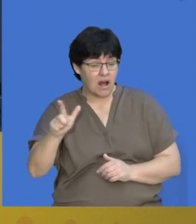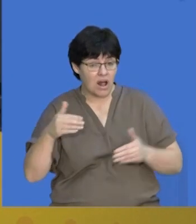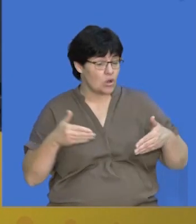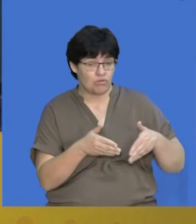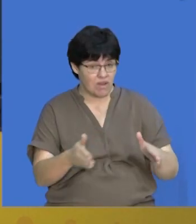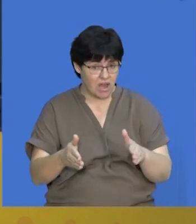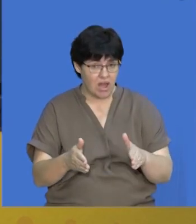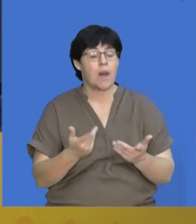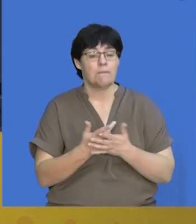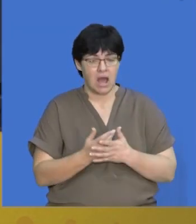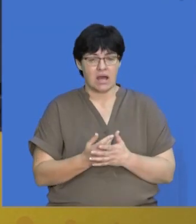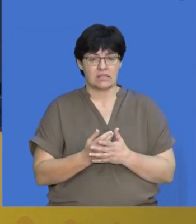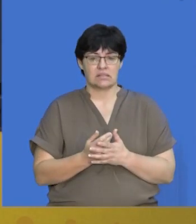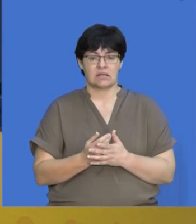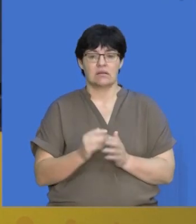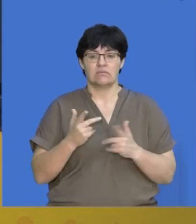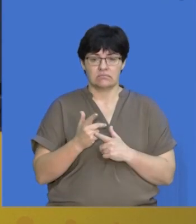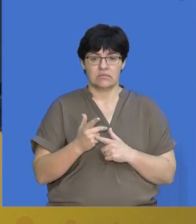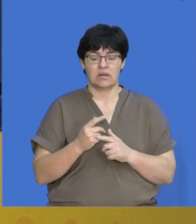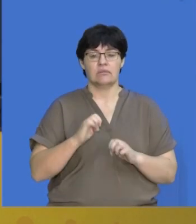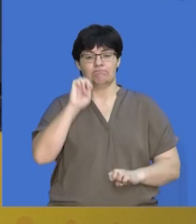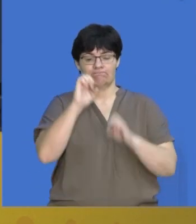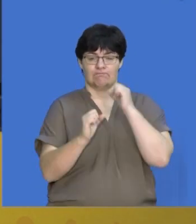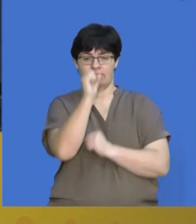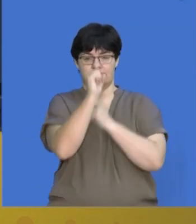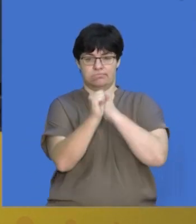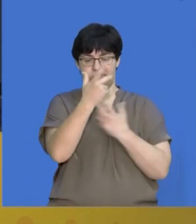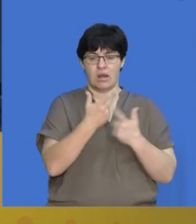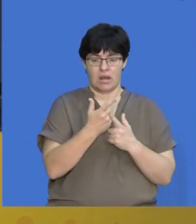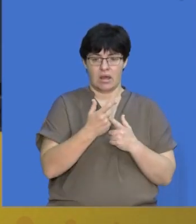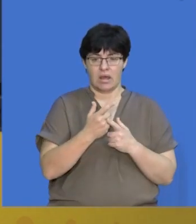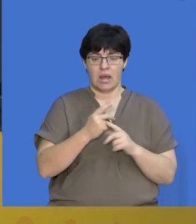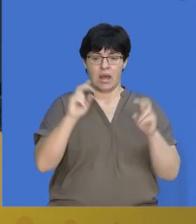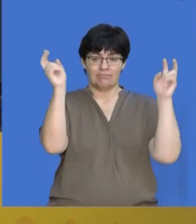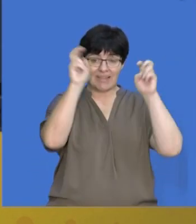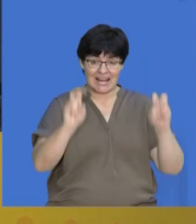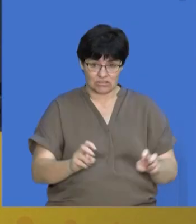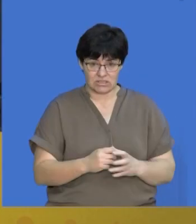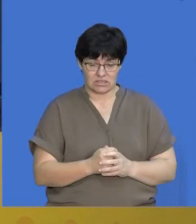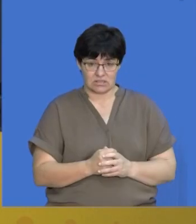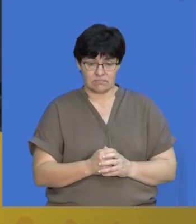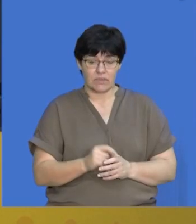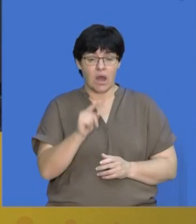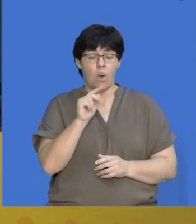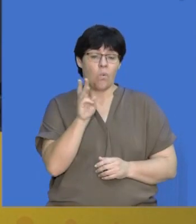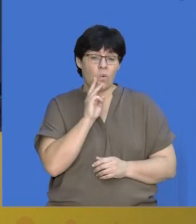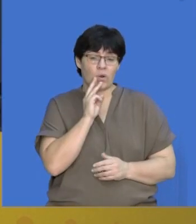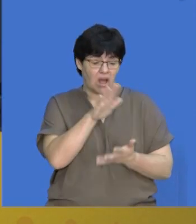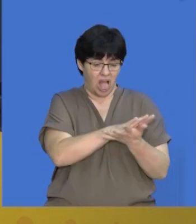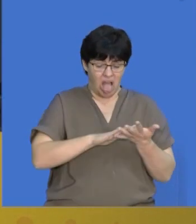responsible for the generation of hydroelectric power. What does this mean? A polluted Vaal River